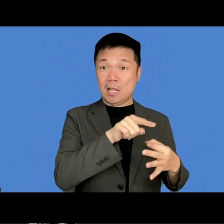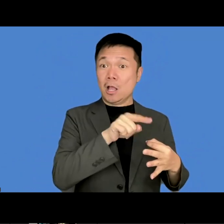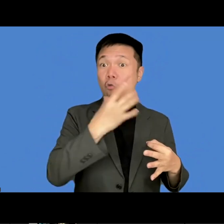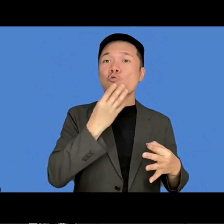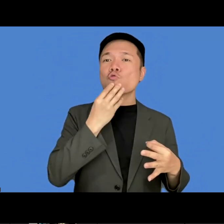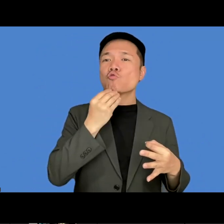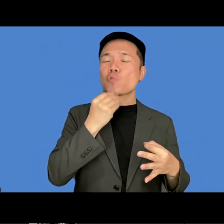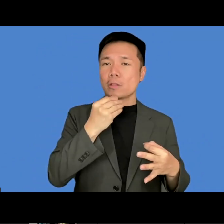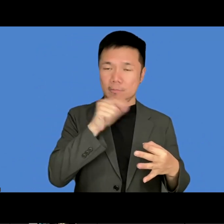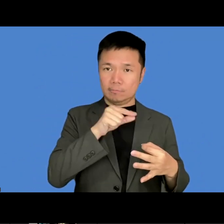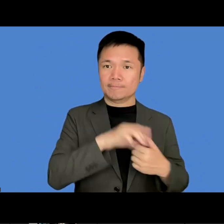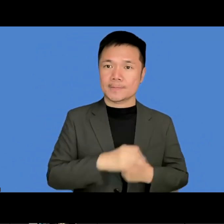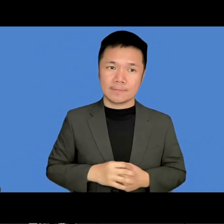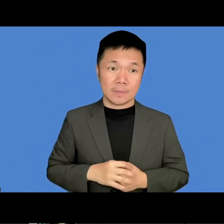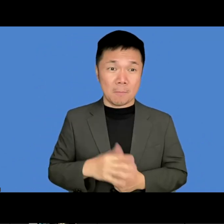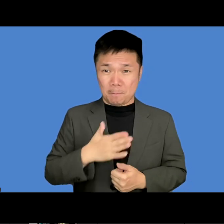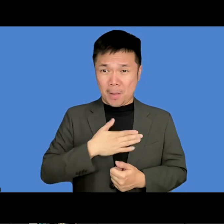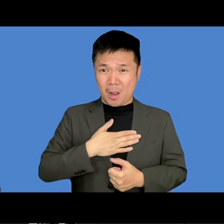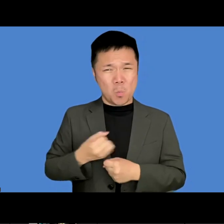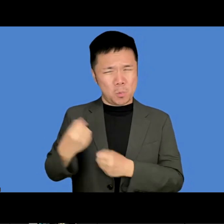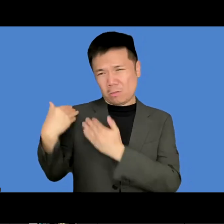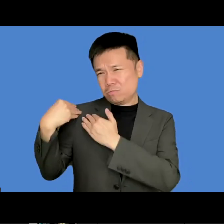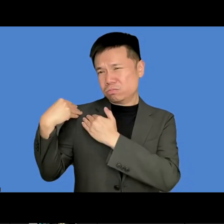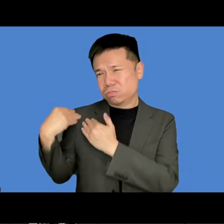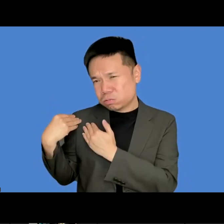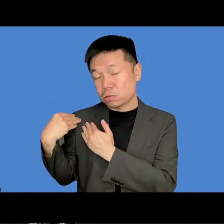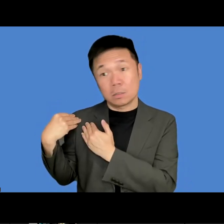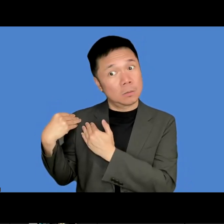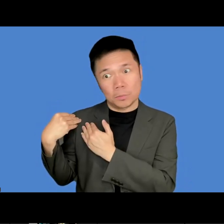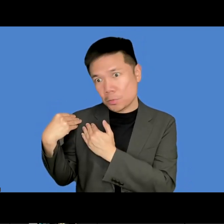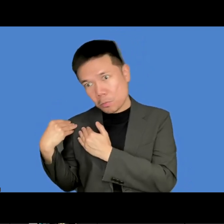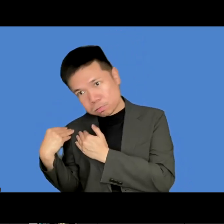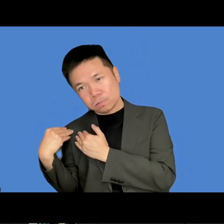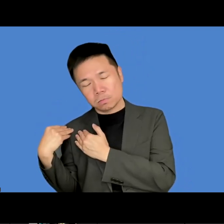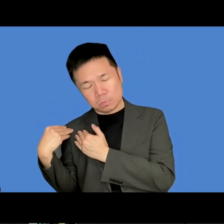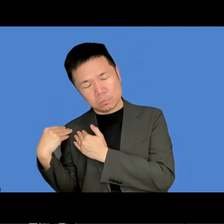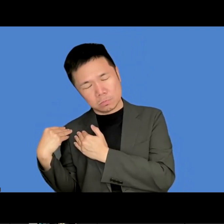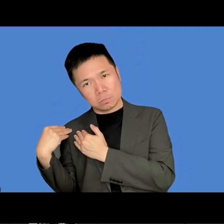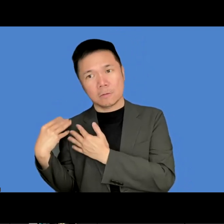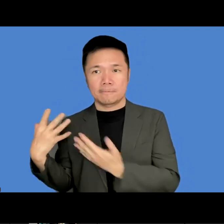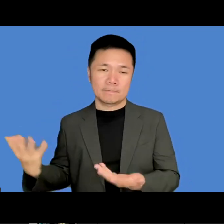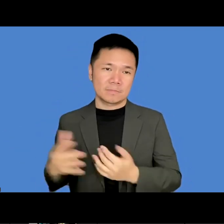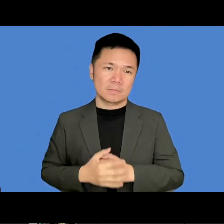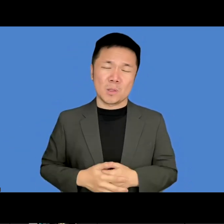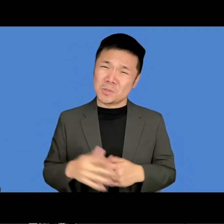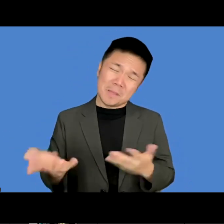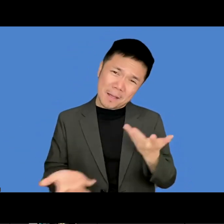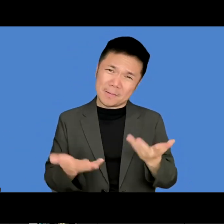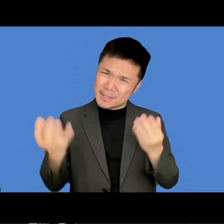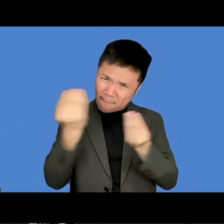it makes our job more challenging, actually. So let me introduce you